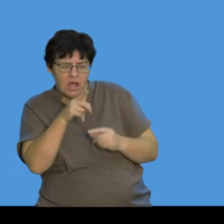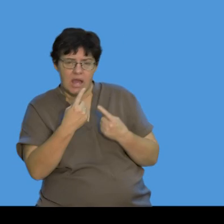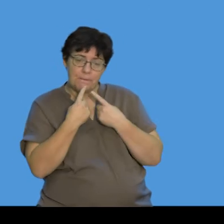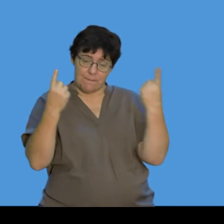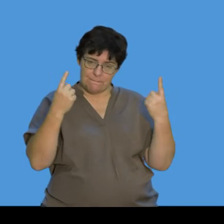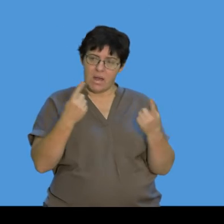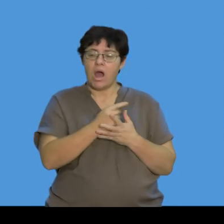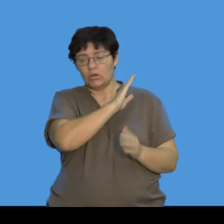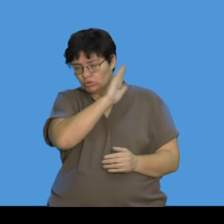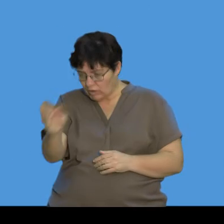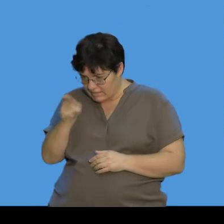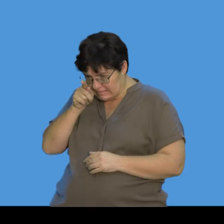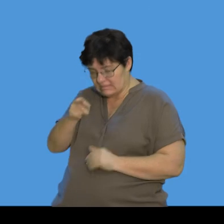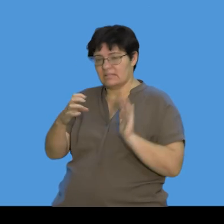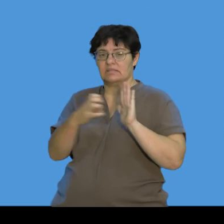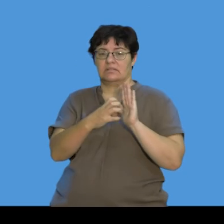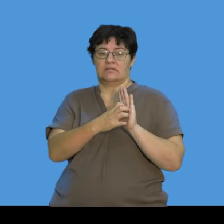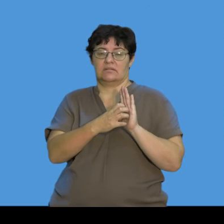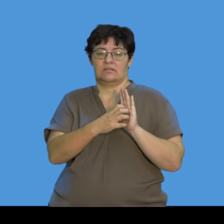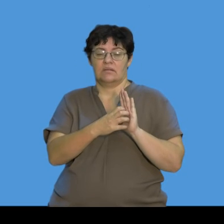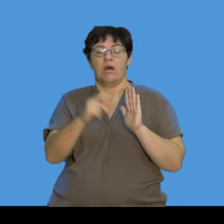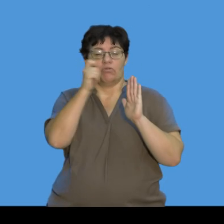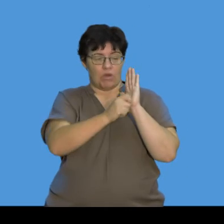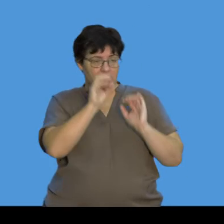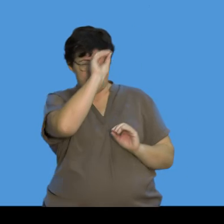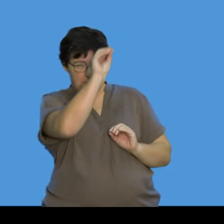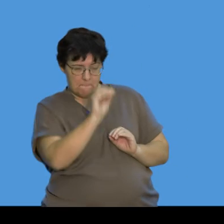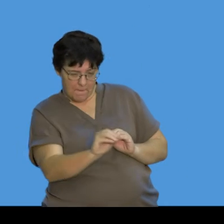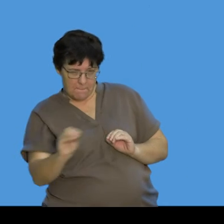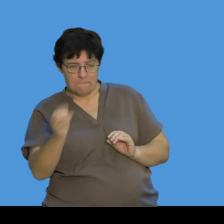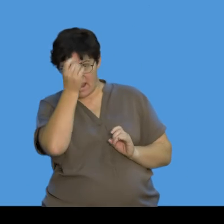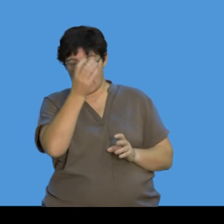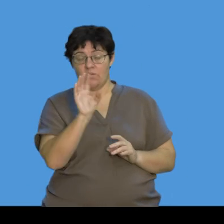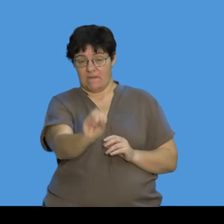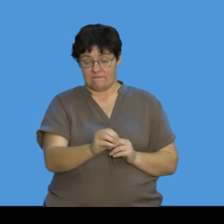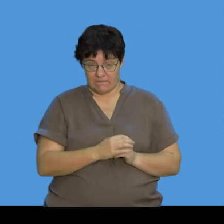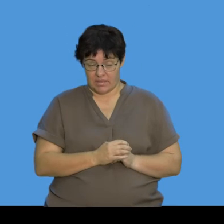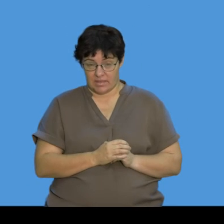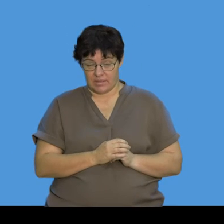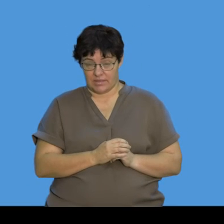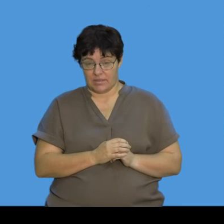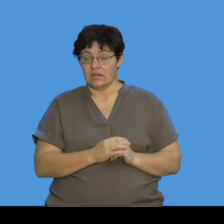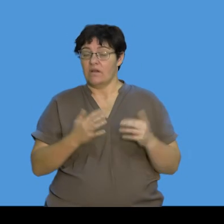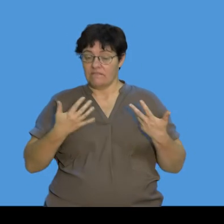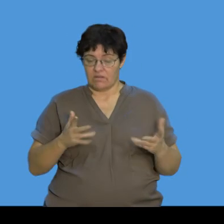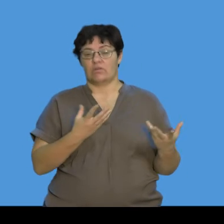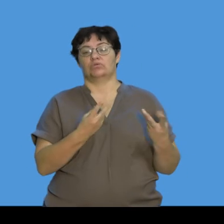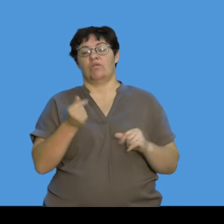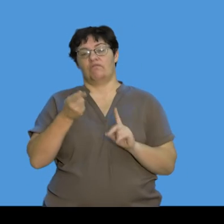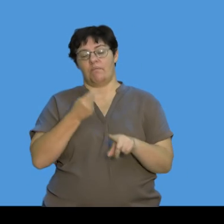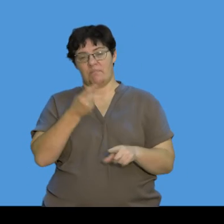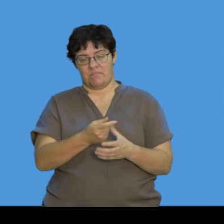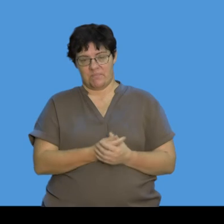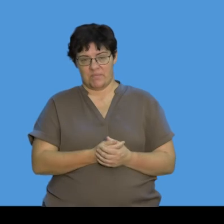statement, you go straight to your diagram and then write down whatever information you are given and then solve it from